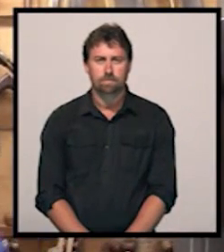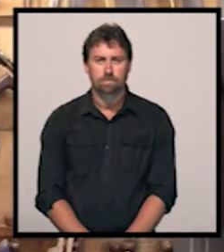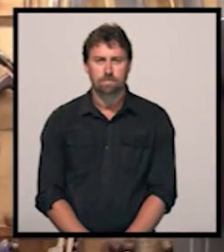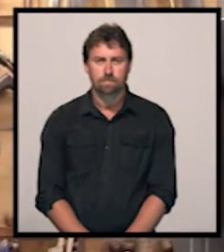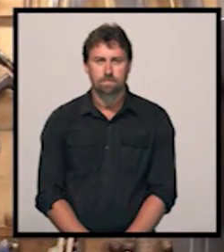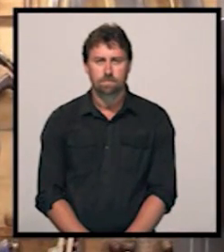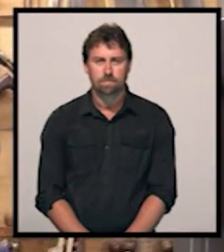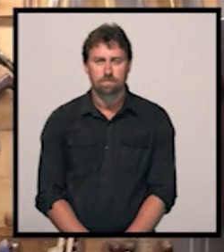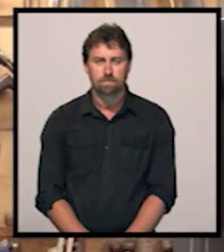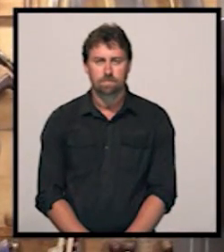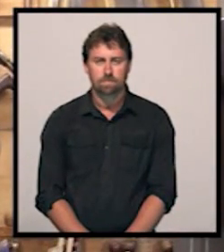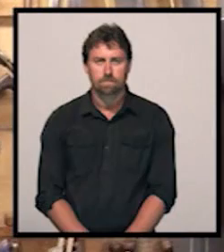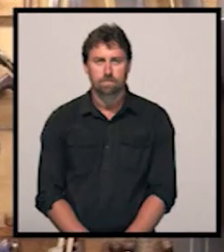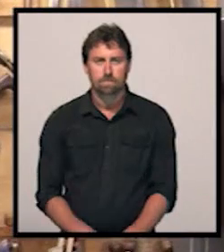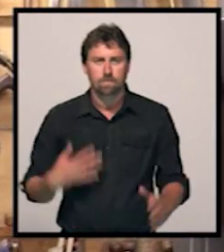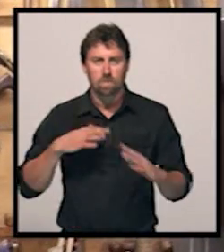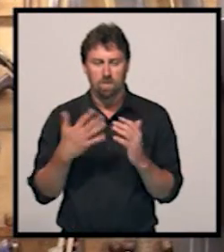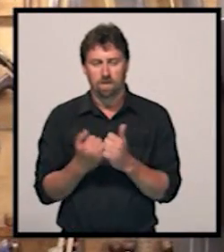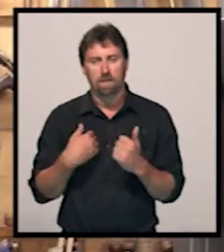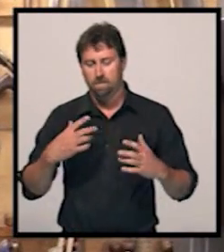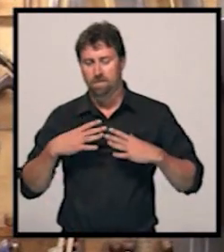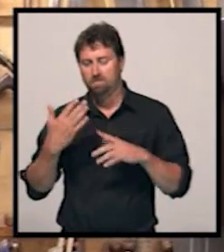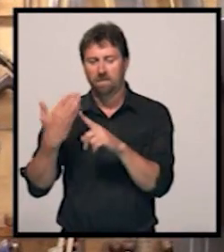So I've actually got 8 of these cut out over here,